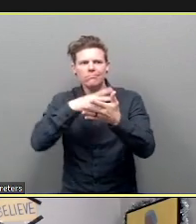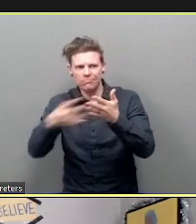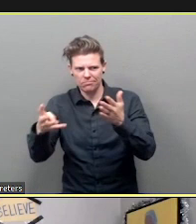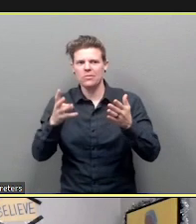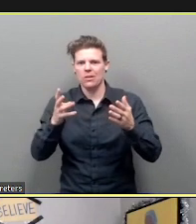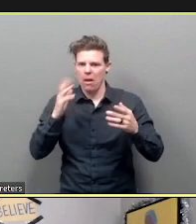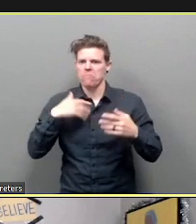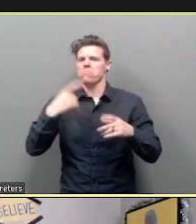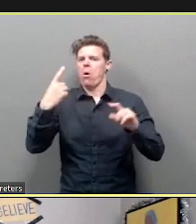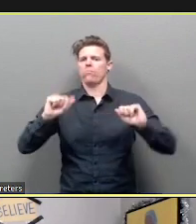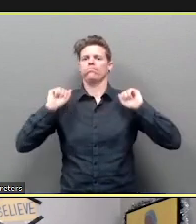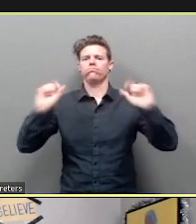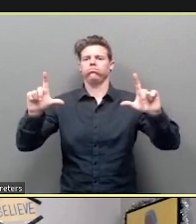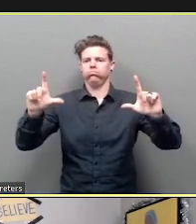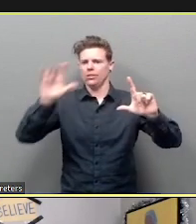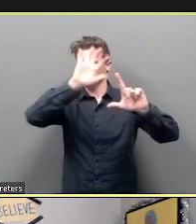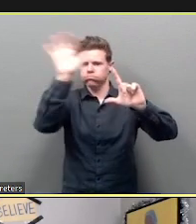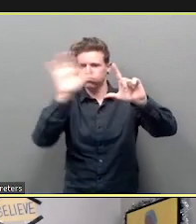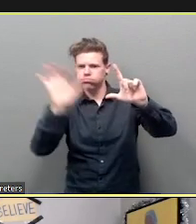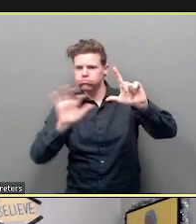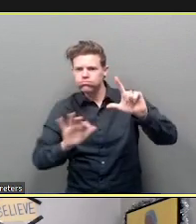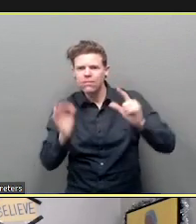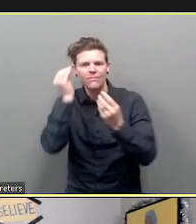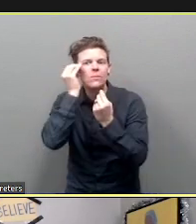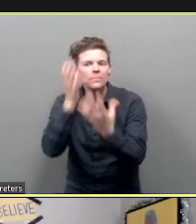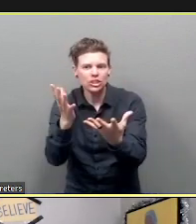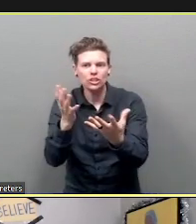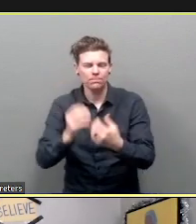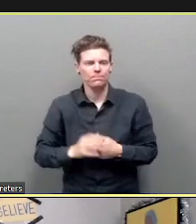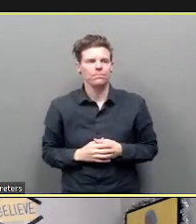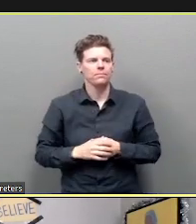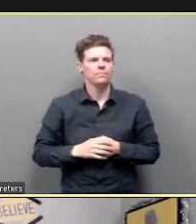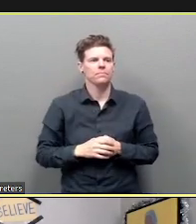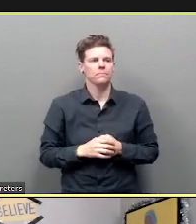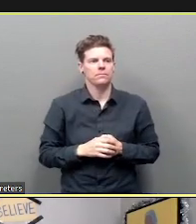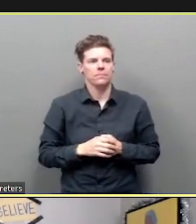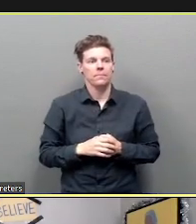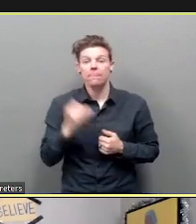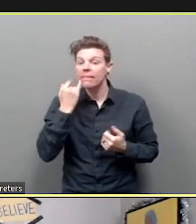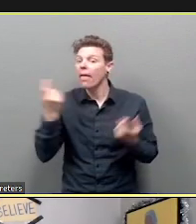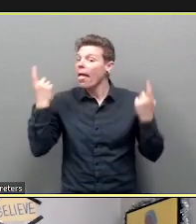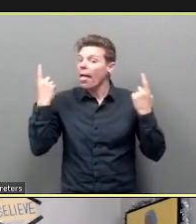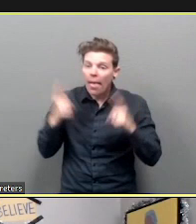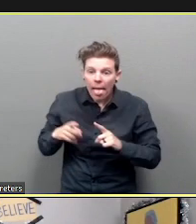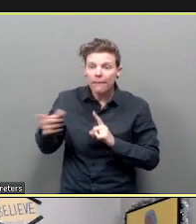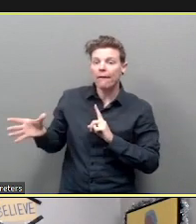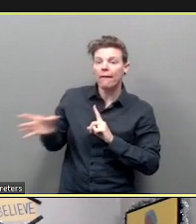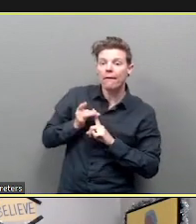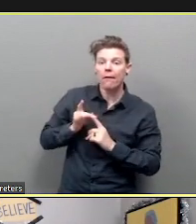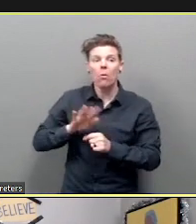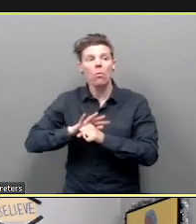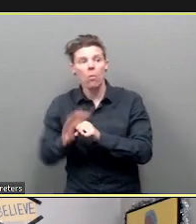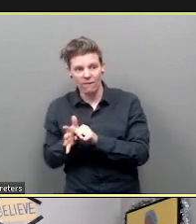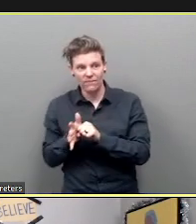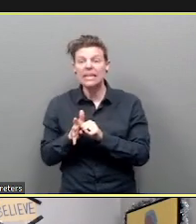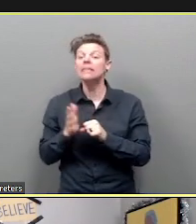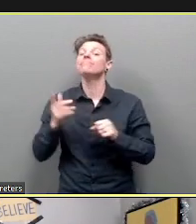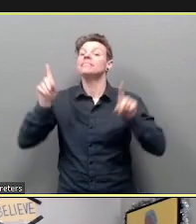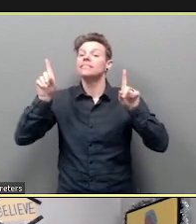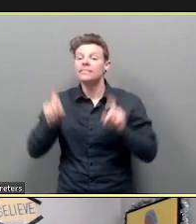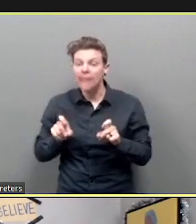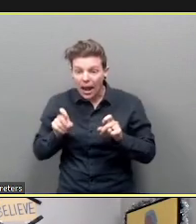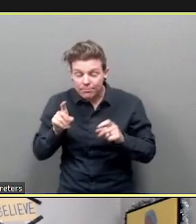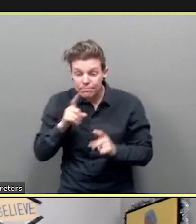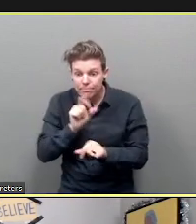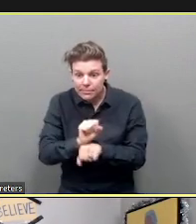and you got a positive test result with COVID. with your rapid home test. So 2